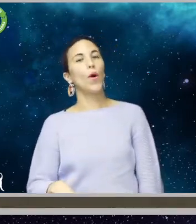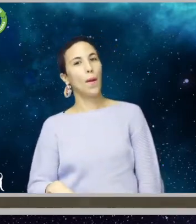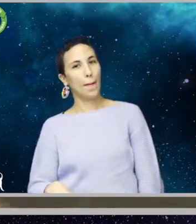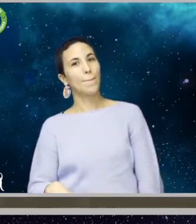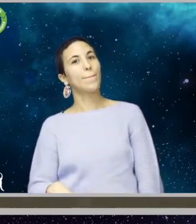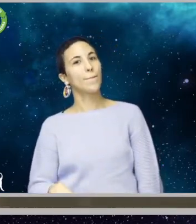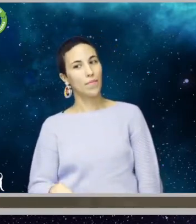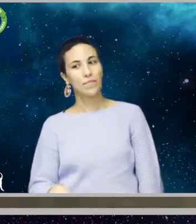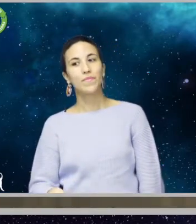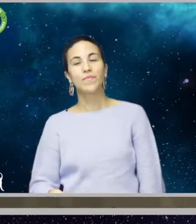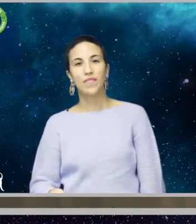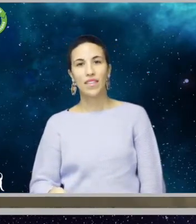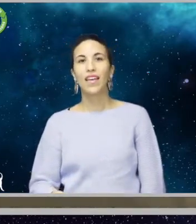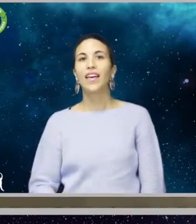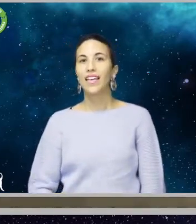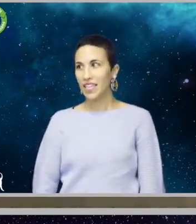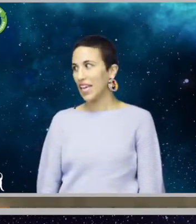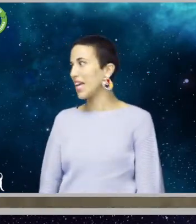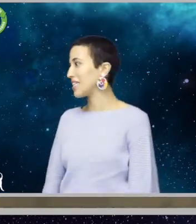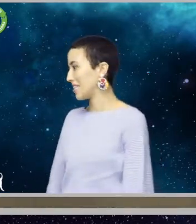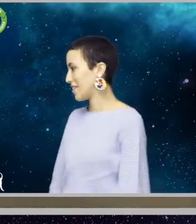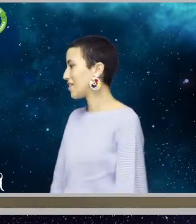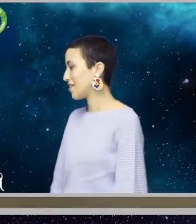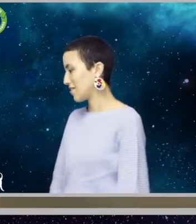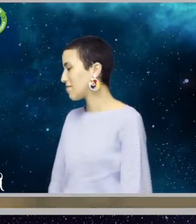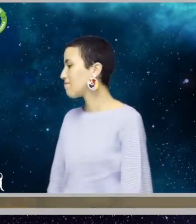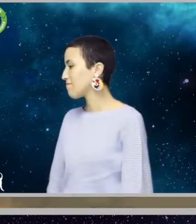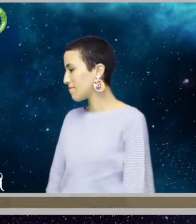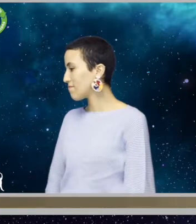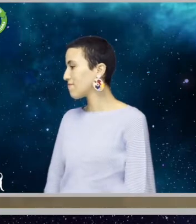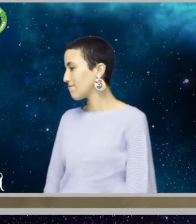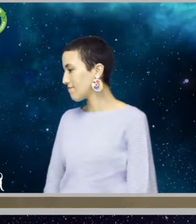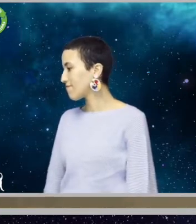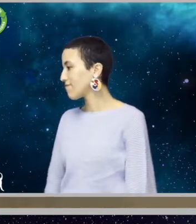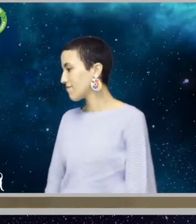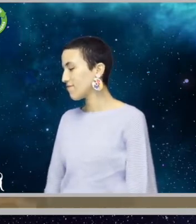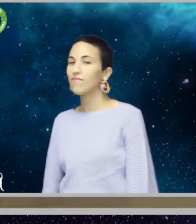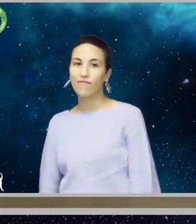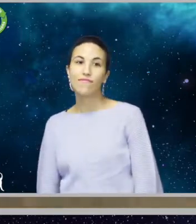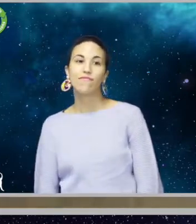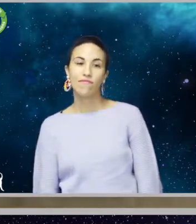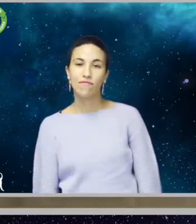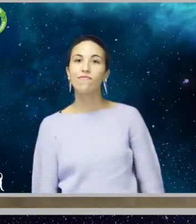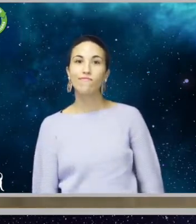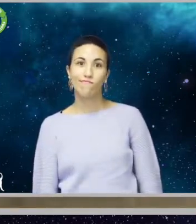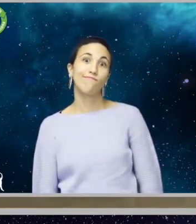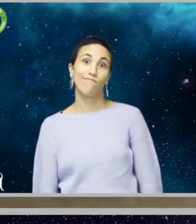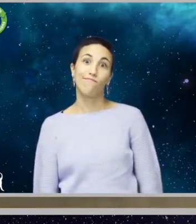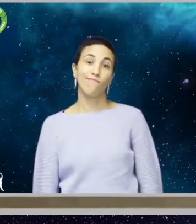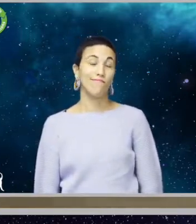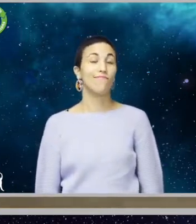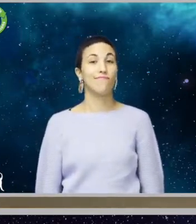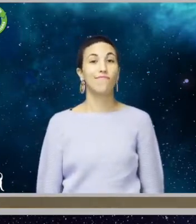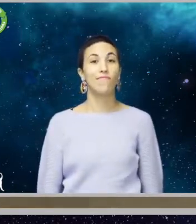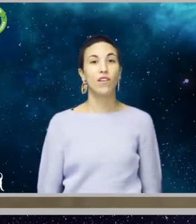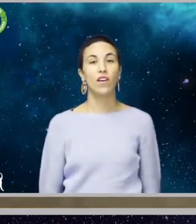be modest. Yes. Don't brag about, oh, I'm the best soccer player. Ha! No. Being modest